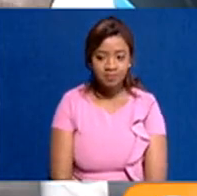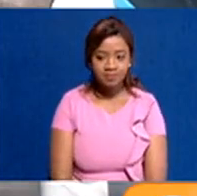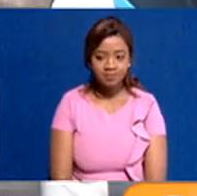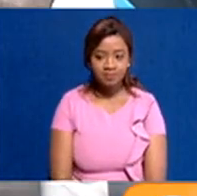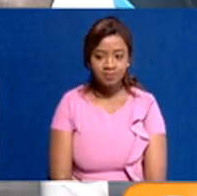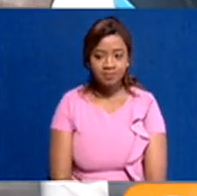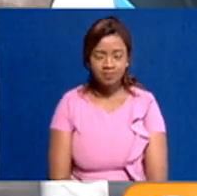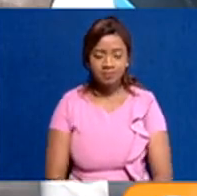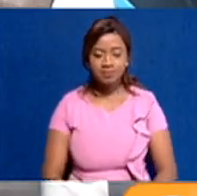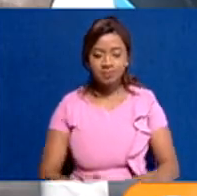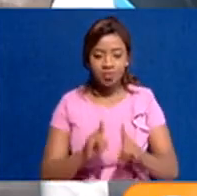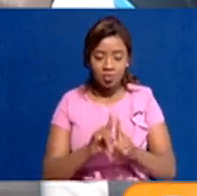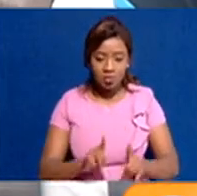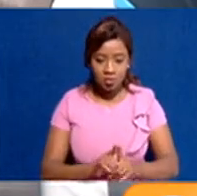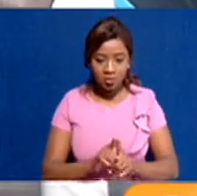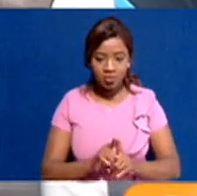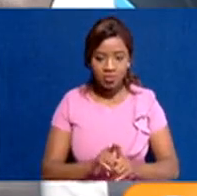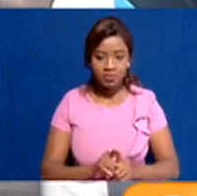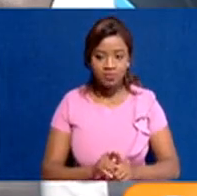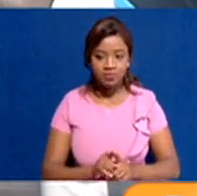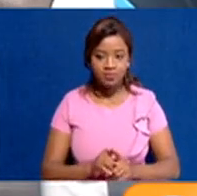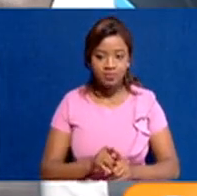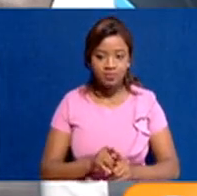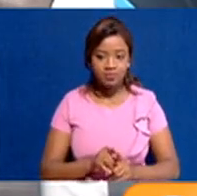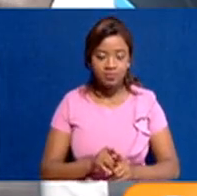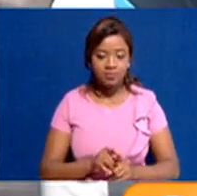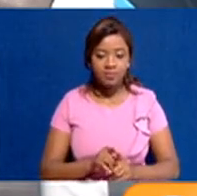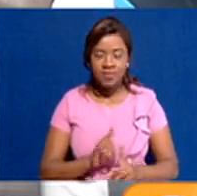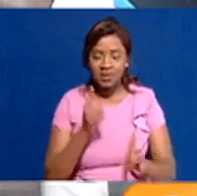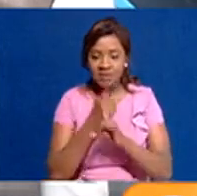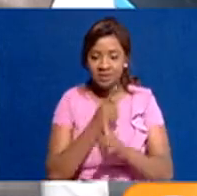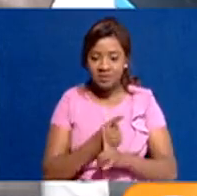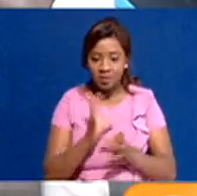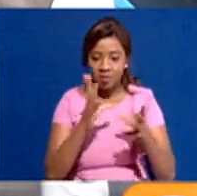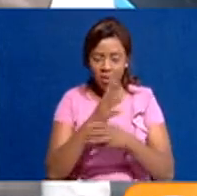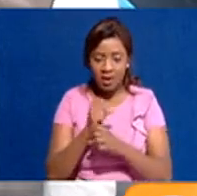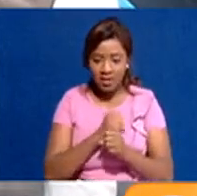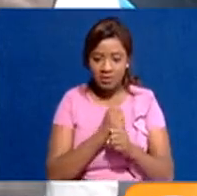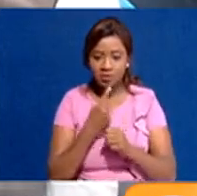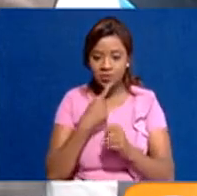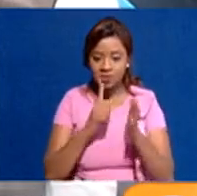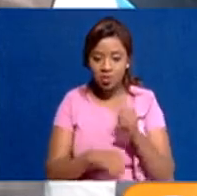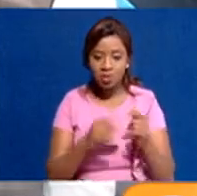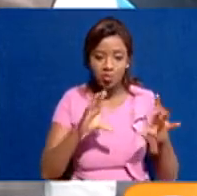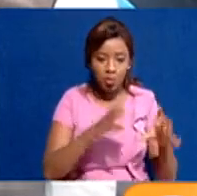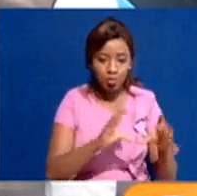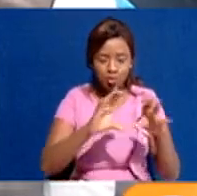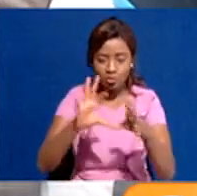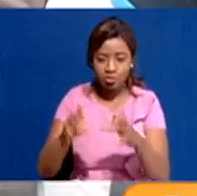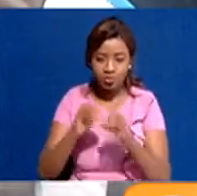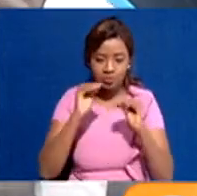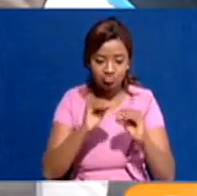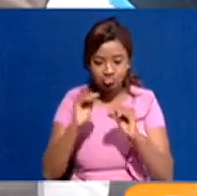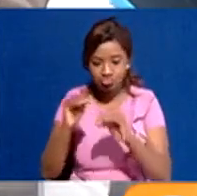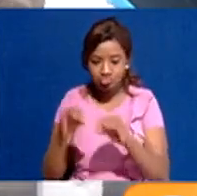dose. And as Laura Otieno reports, various stakeholders have recommended the upscaling of community education to